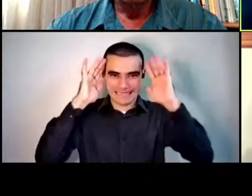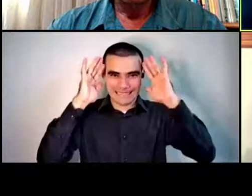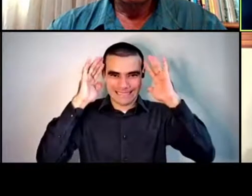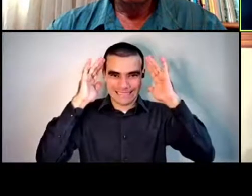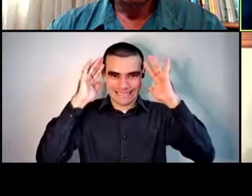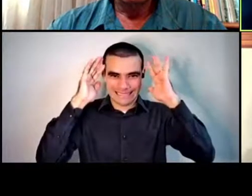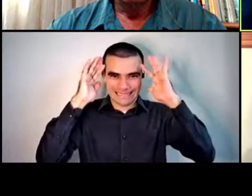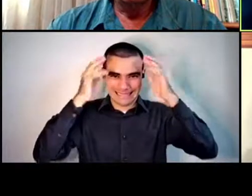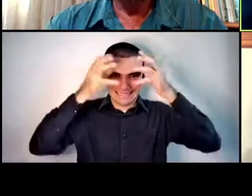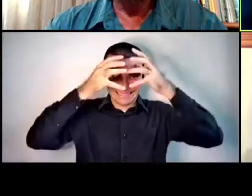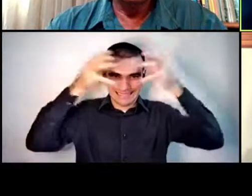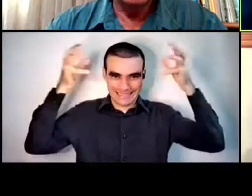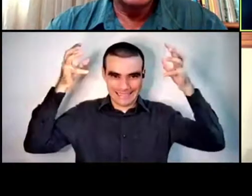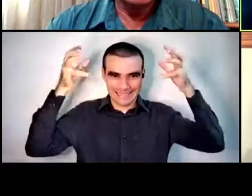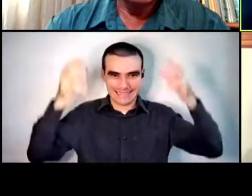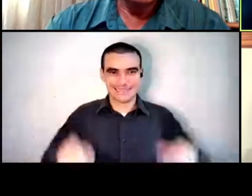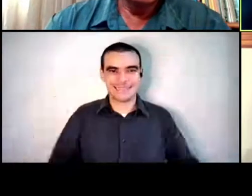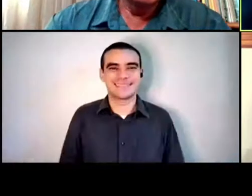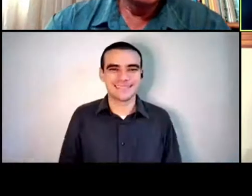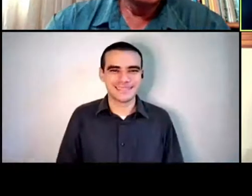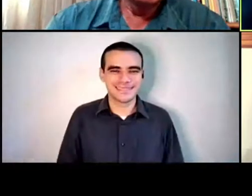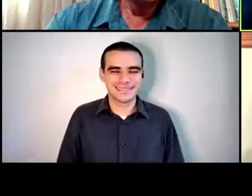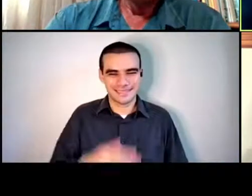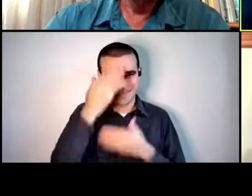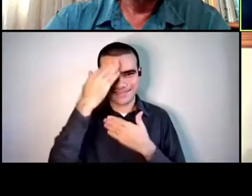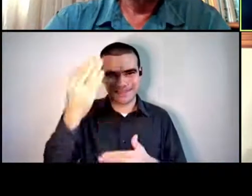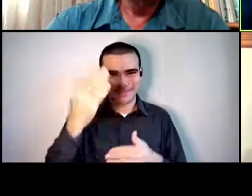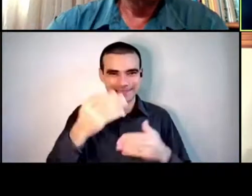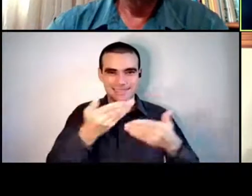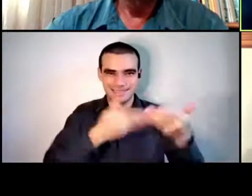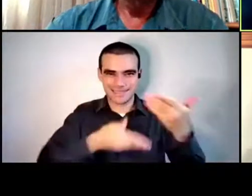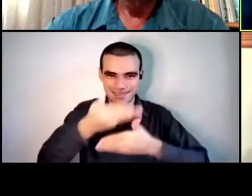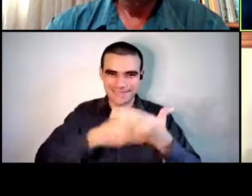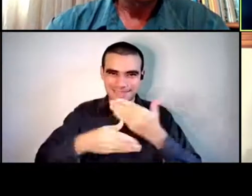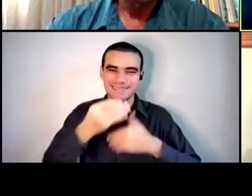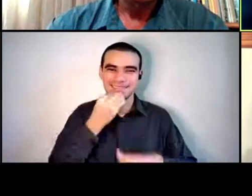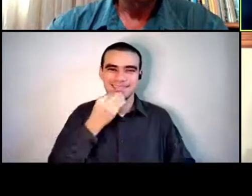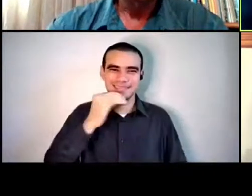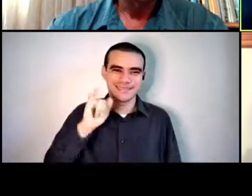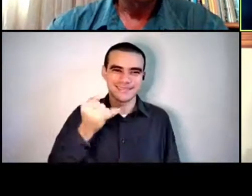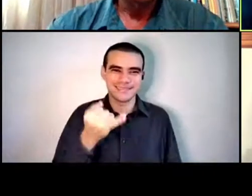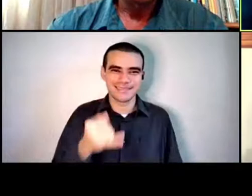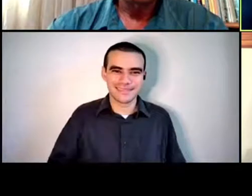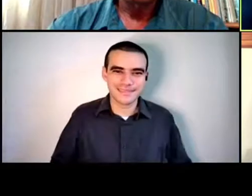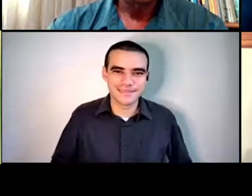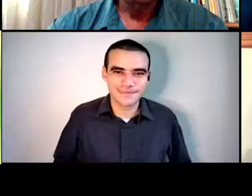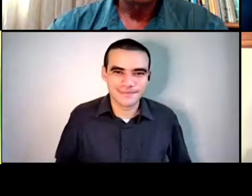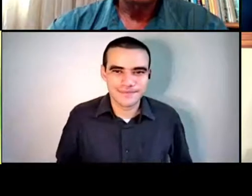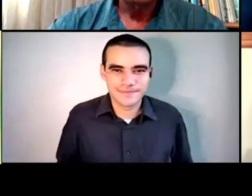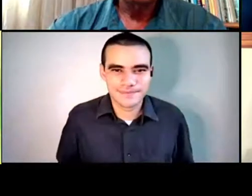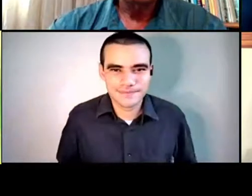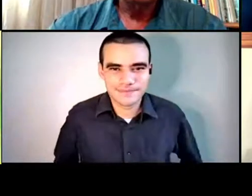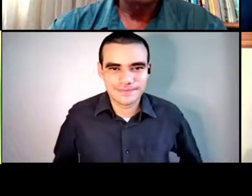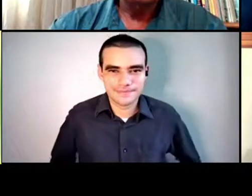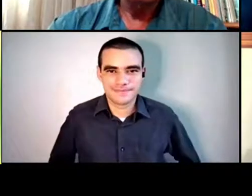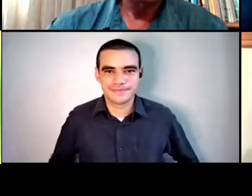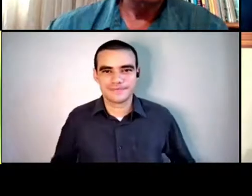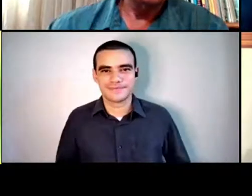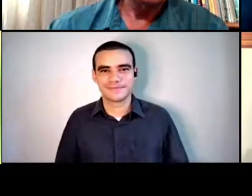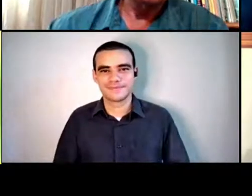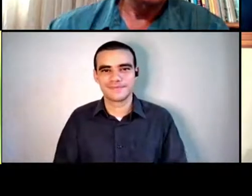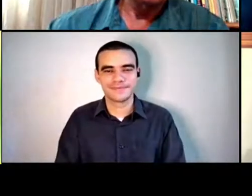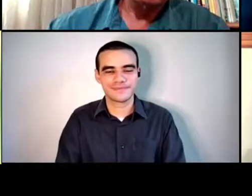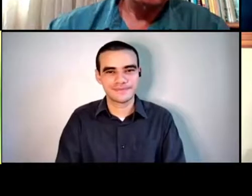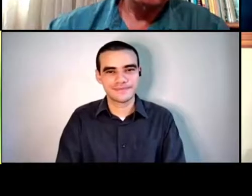Professor Brown mentioned something that made our brains to be larger than the skulls. Thank you, Jonas, for the presentations,